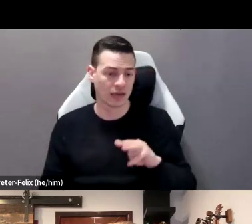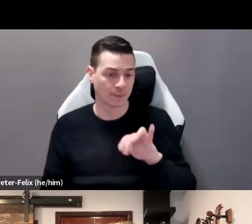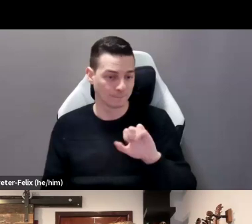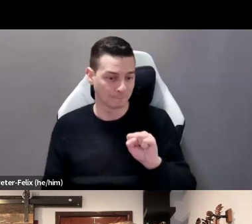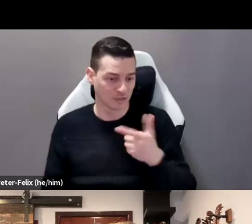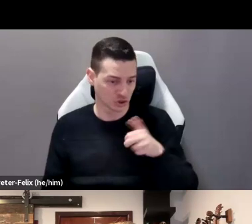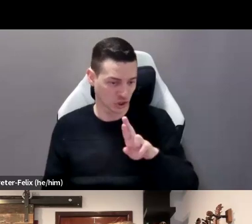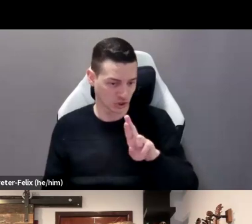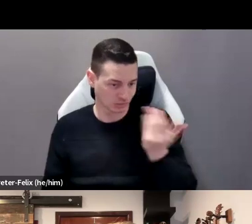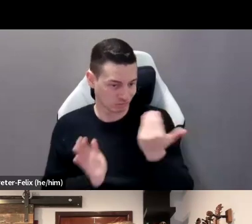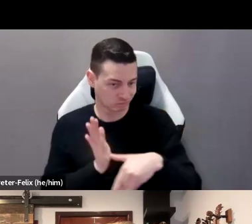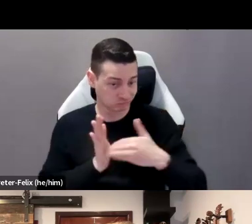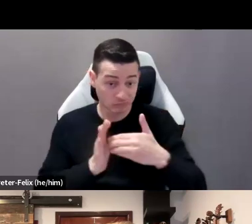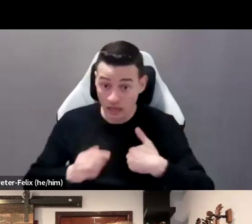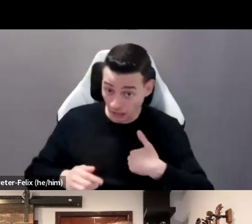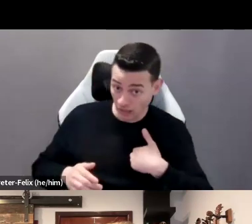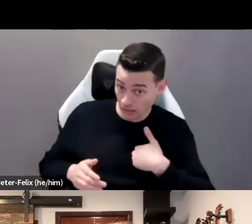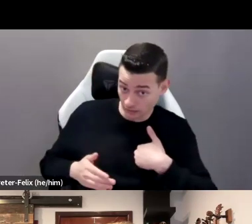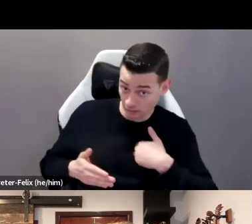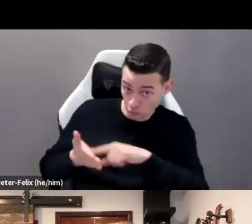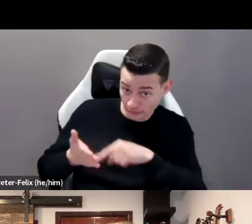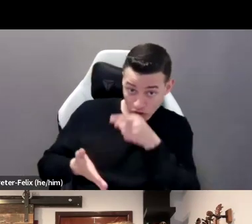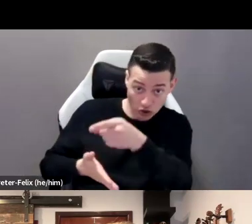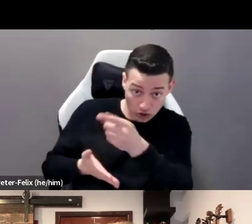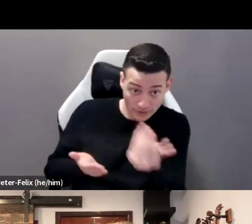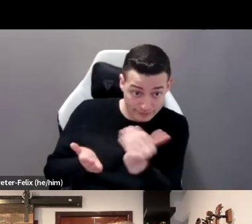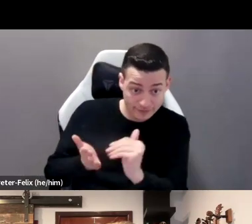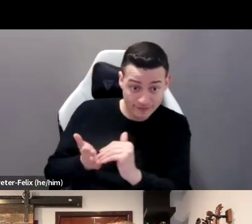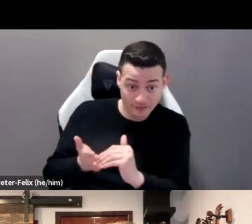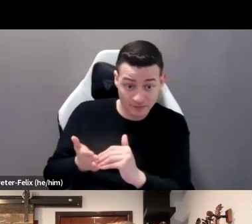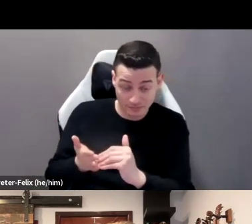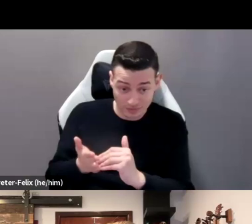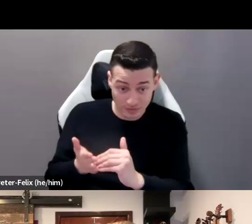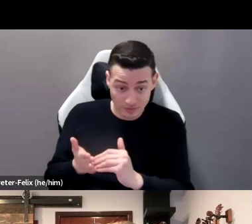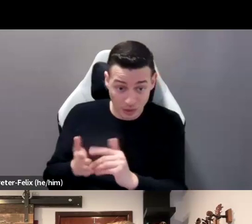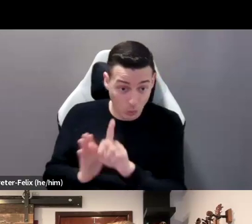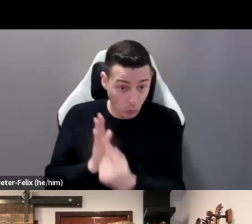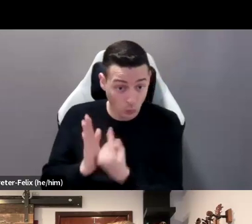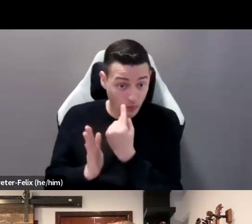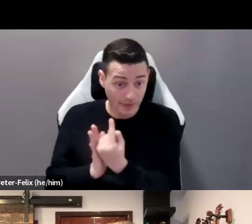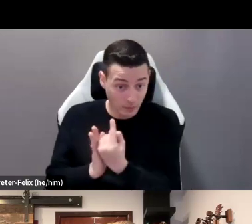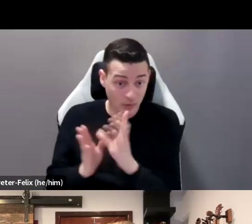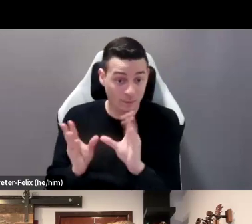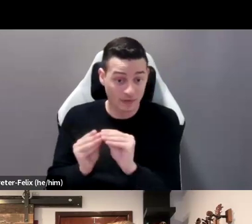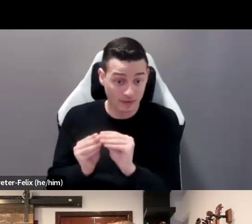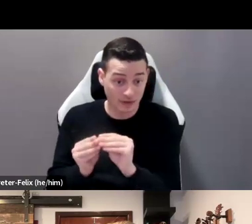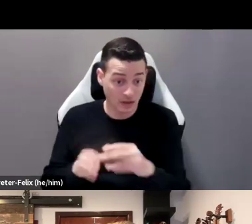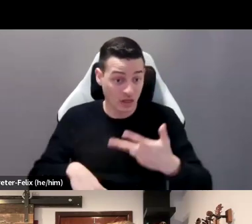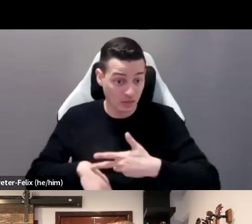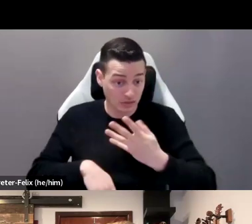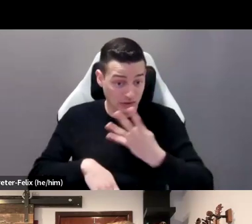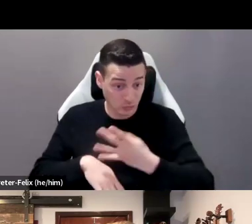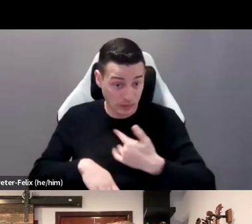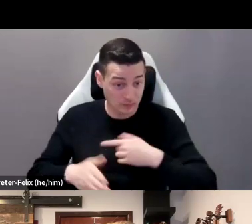her 3 or 4 times in a 30 or 30 to 60-minute meeting. I literally, the 3rd or 4th time, I'm